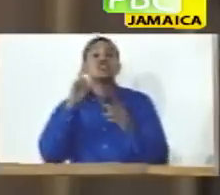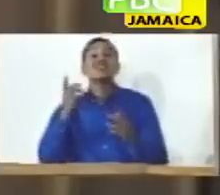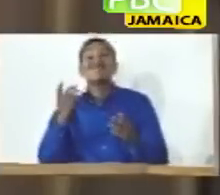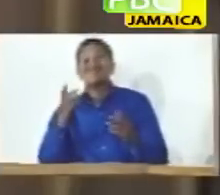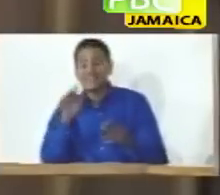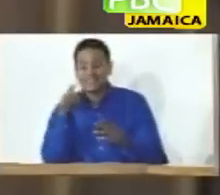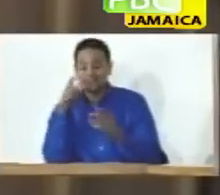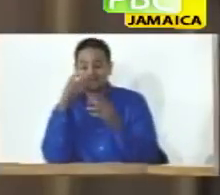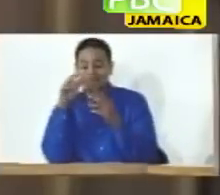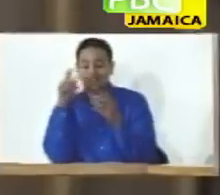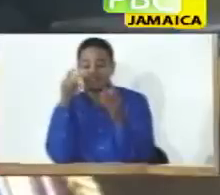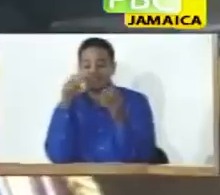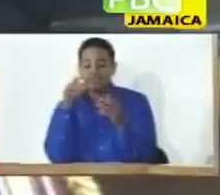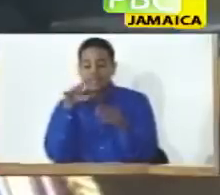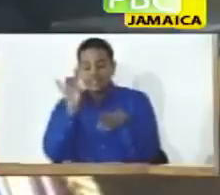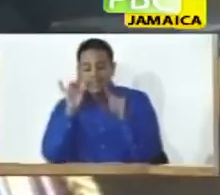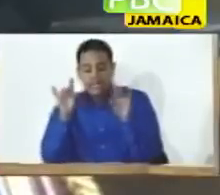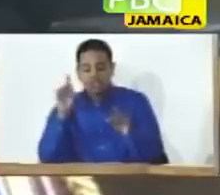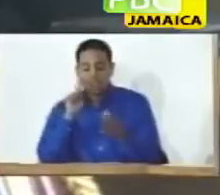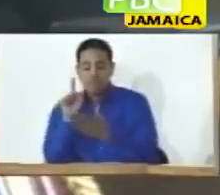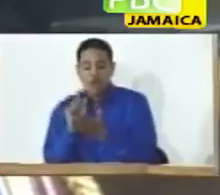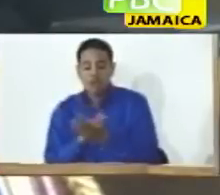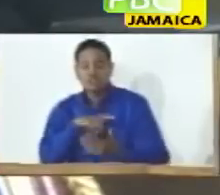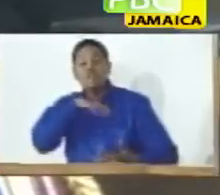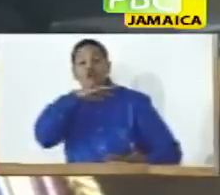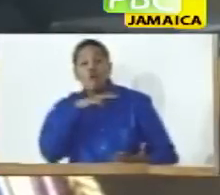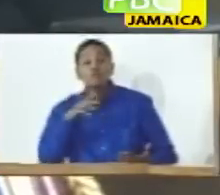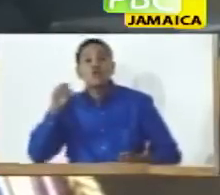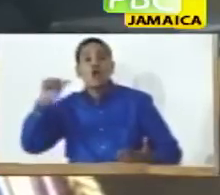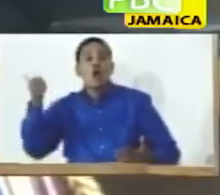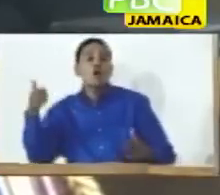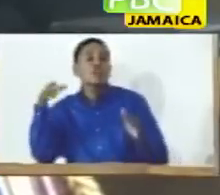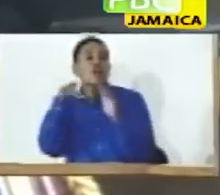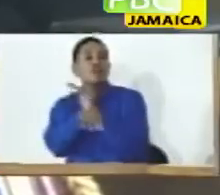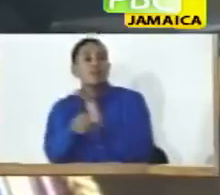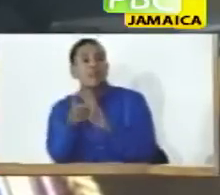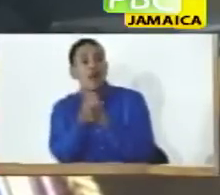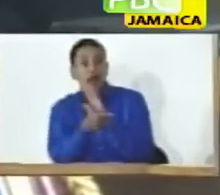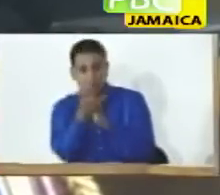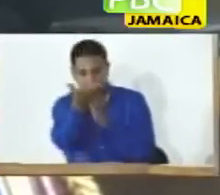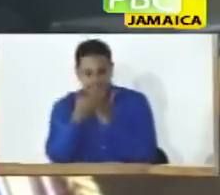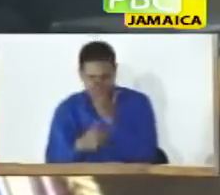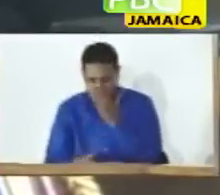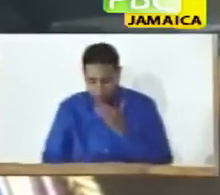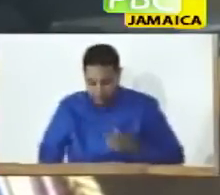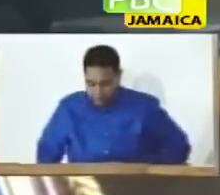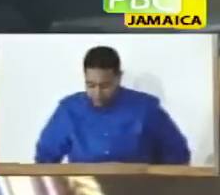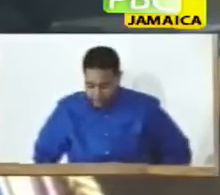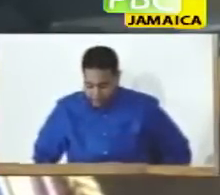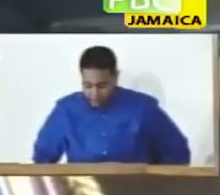and detection of acts of corruption and other criminal acts.